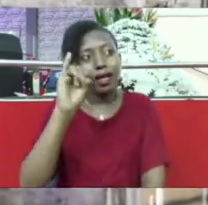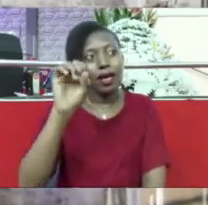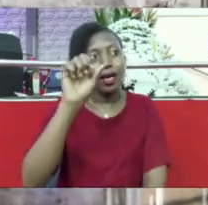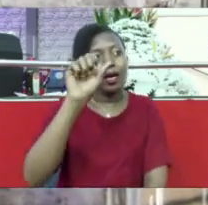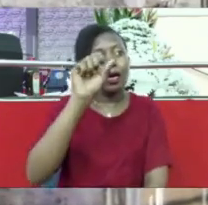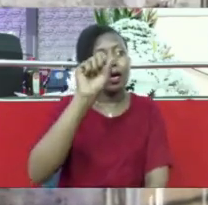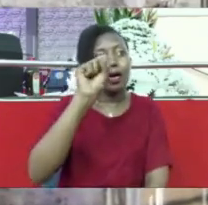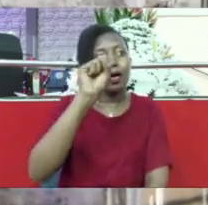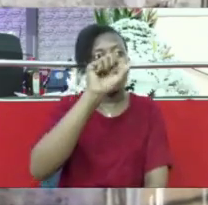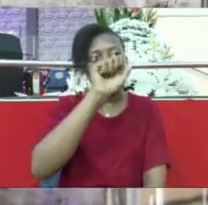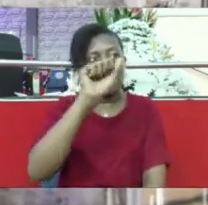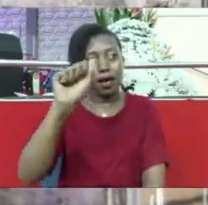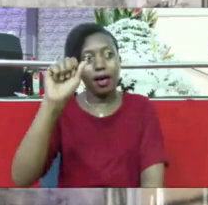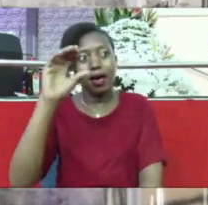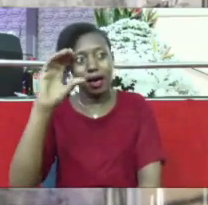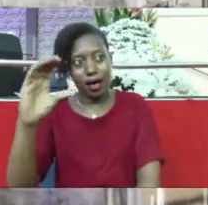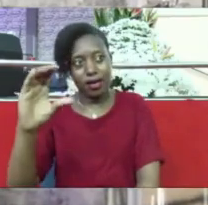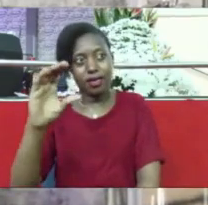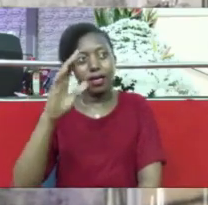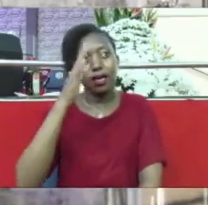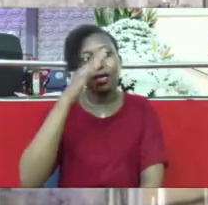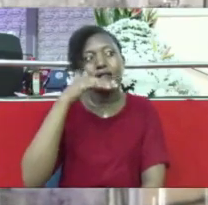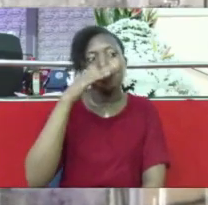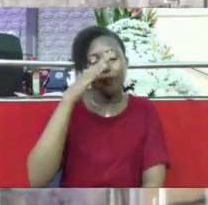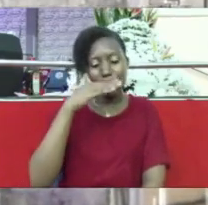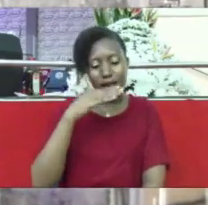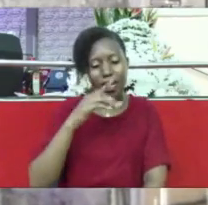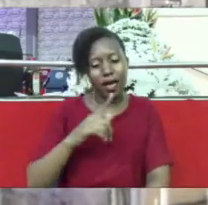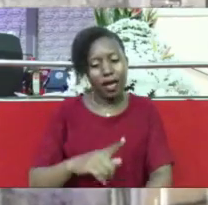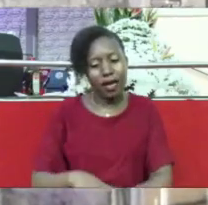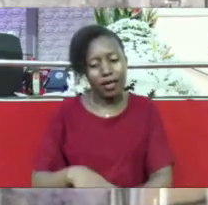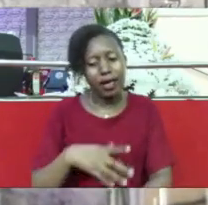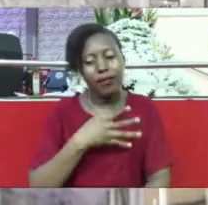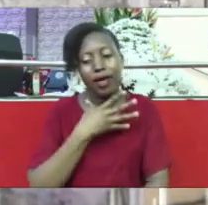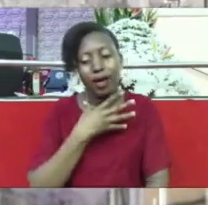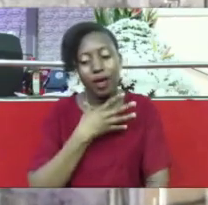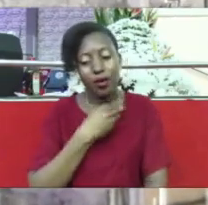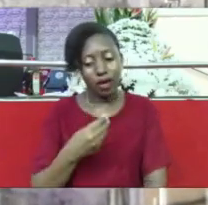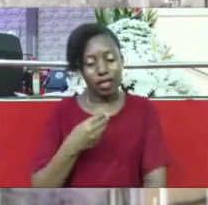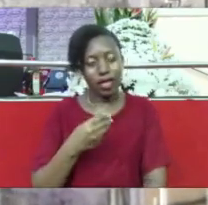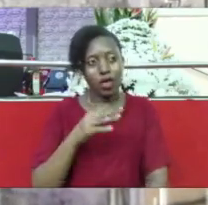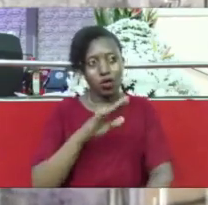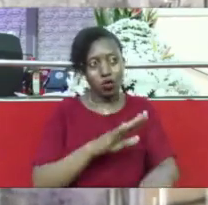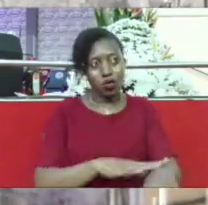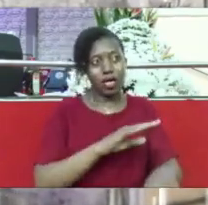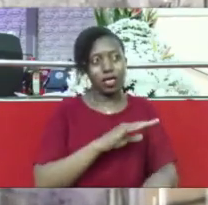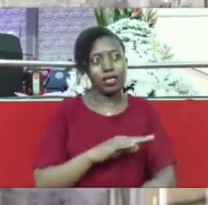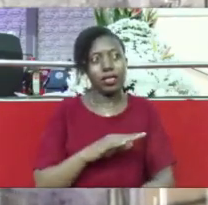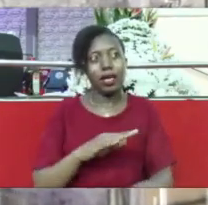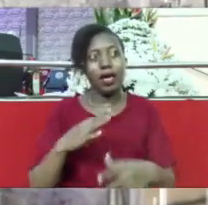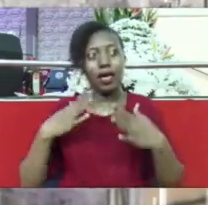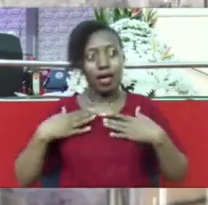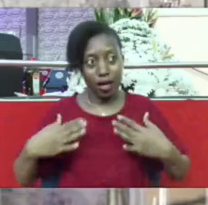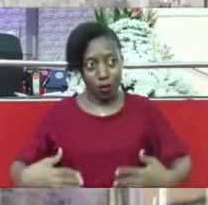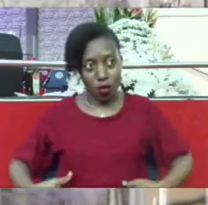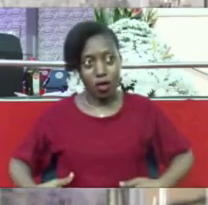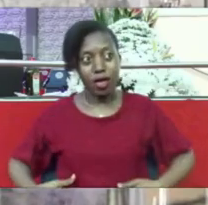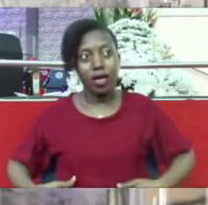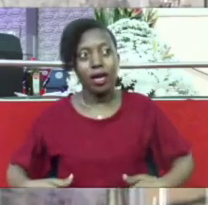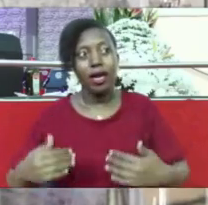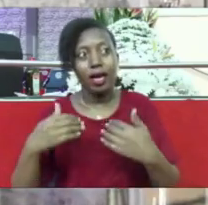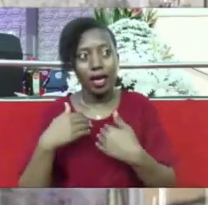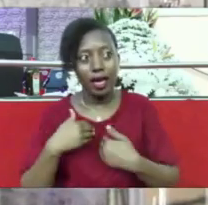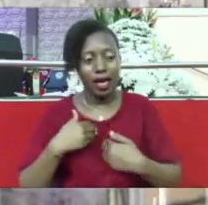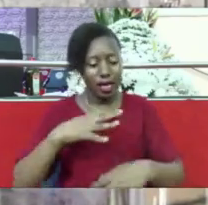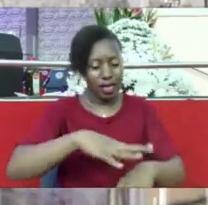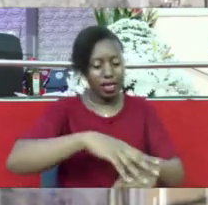to touch the body. Alipotaka kugusa mwili wake. He had put on a skin of a young goat. Alikuwa